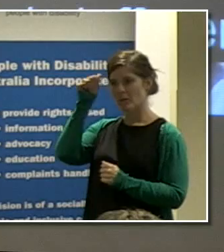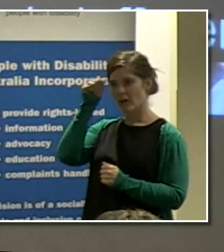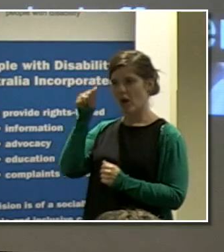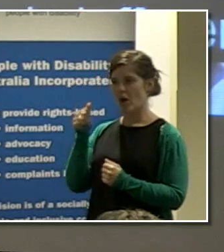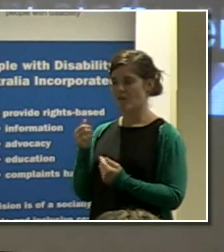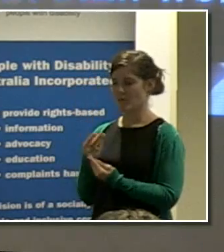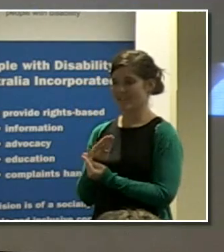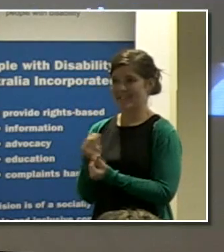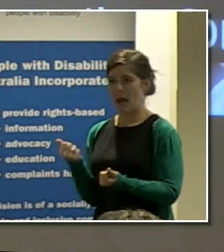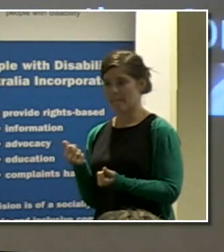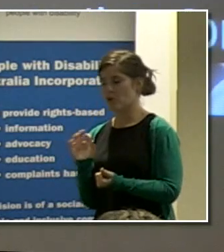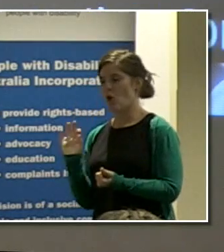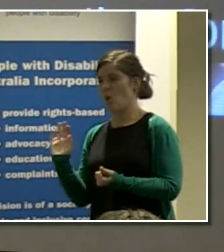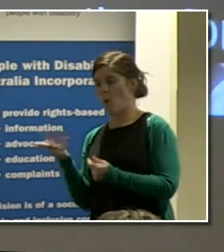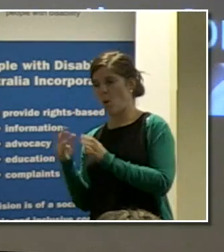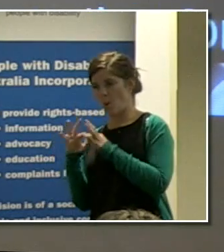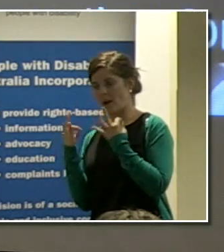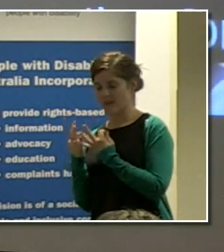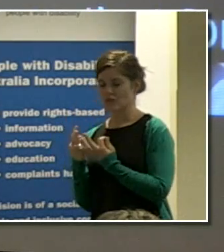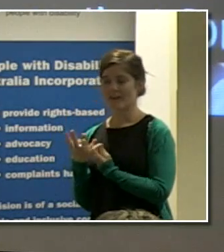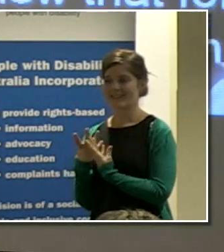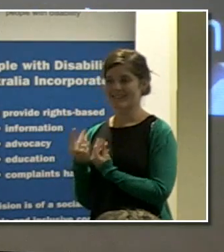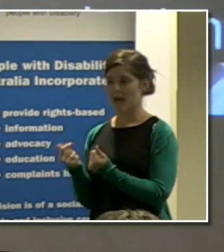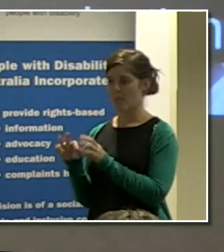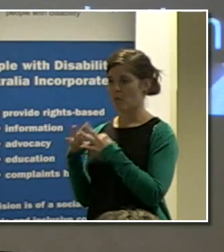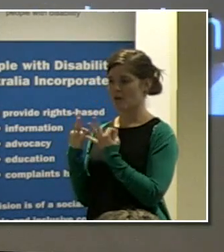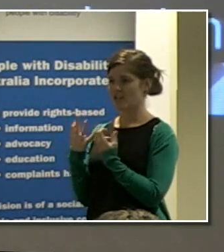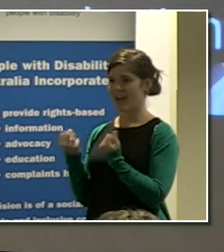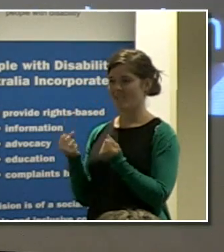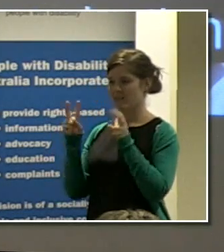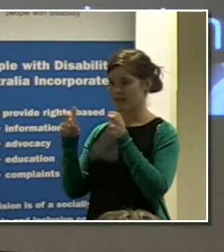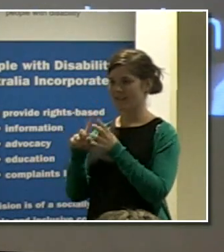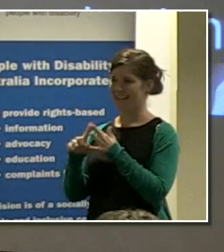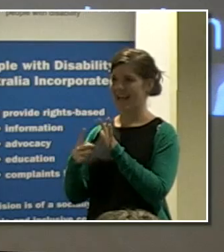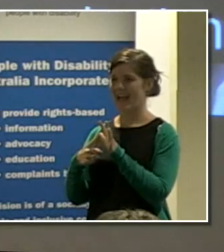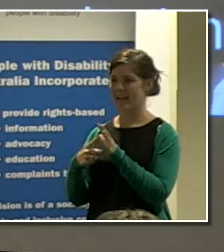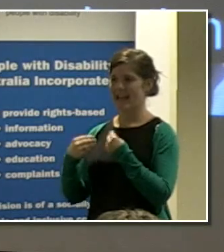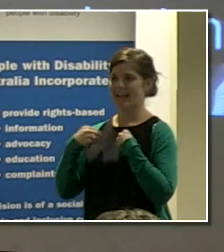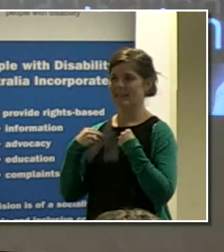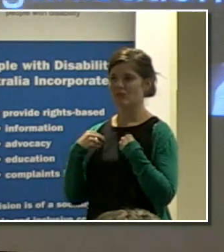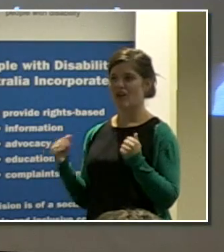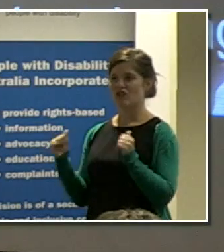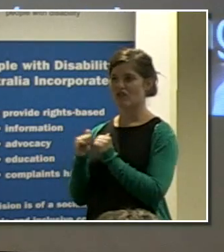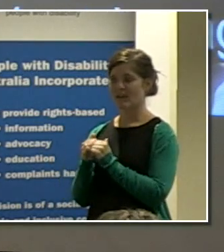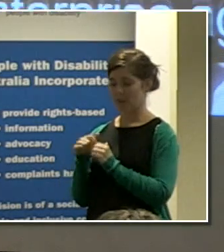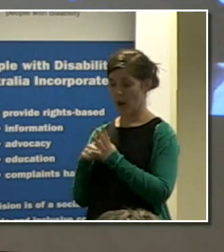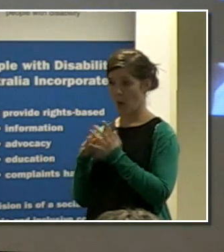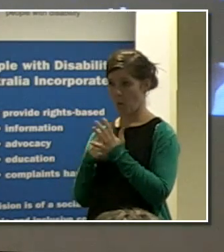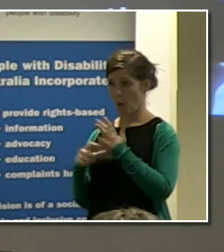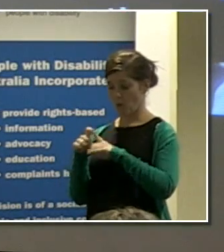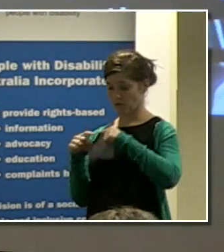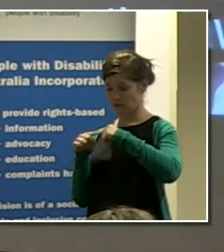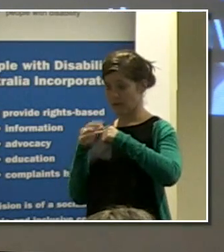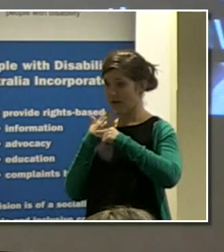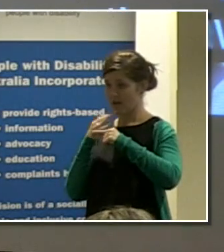for some, but not all organisations, there are enterprise agreements that are above the award level, so we need to factor